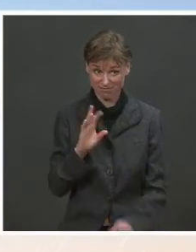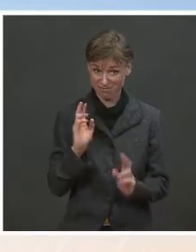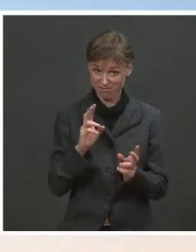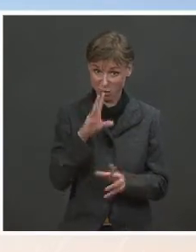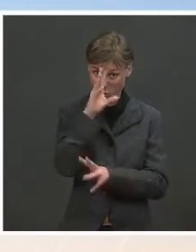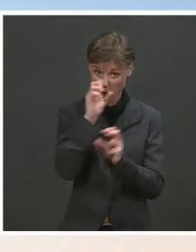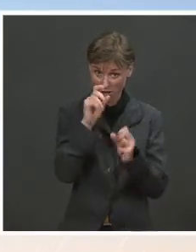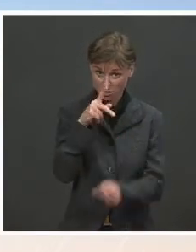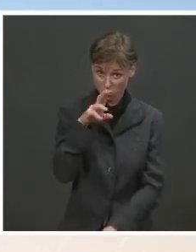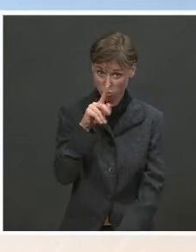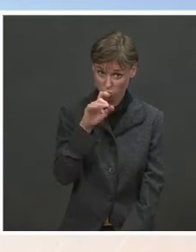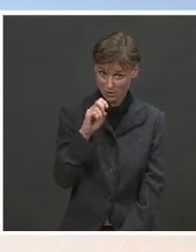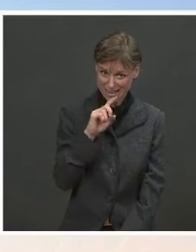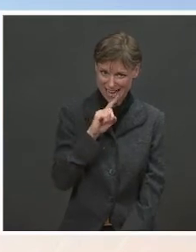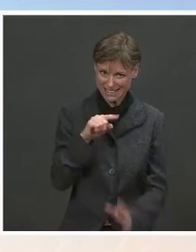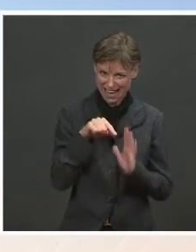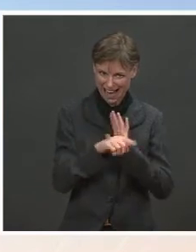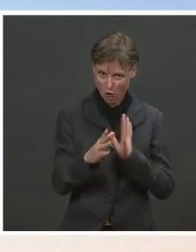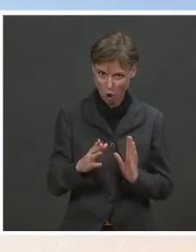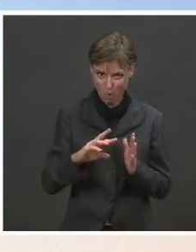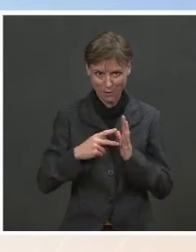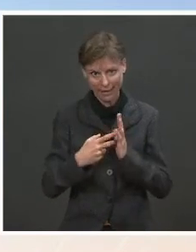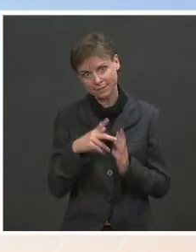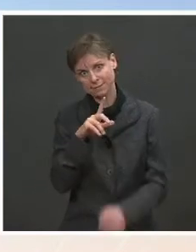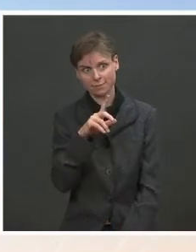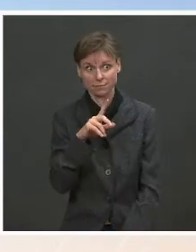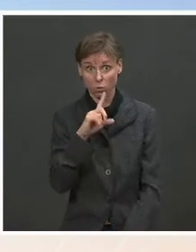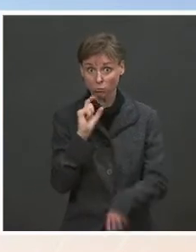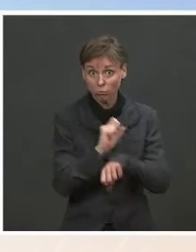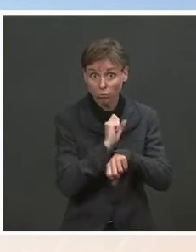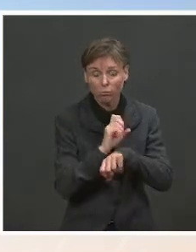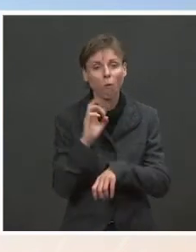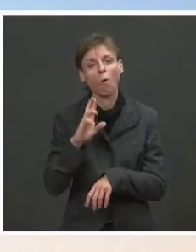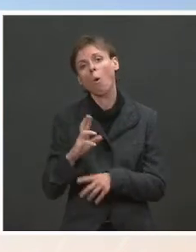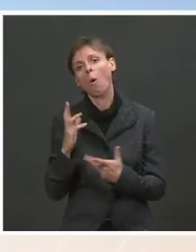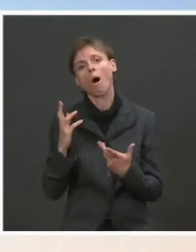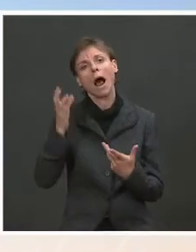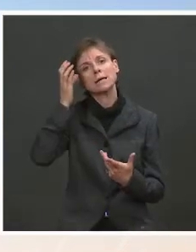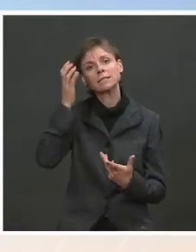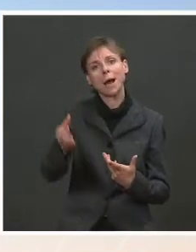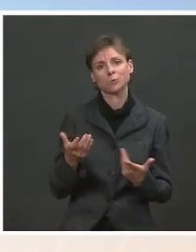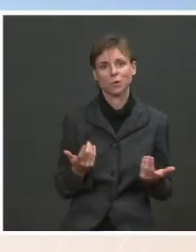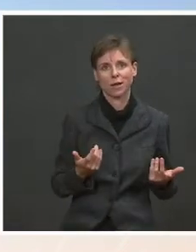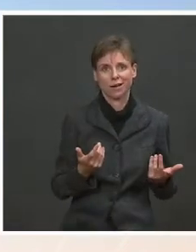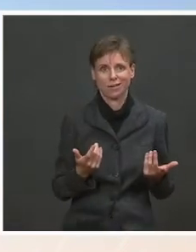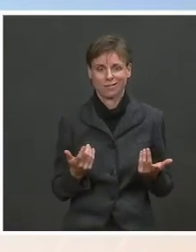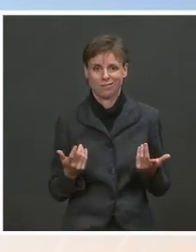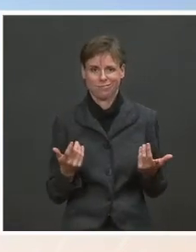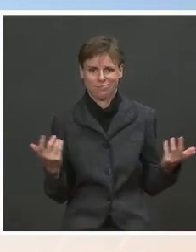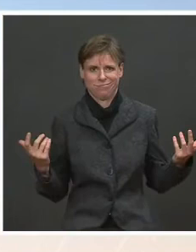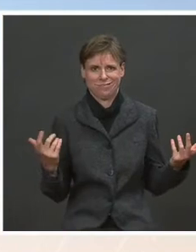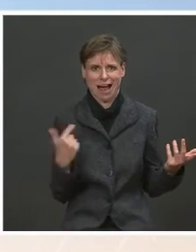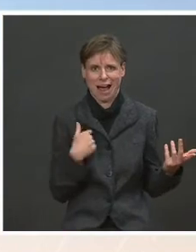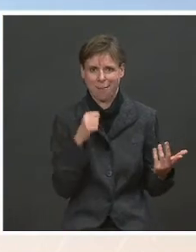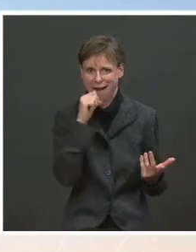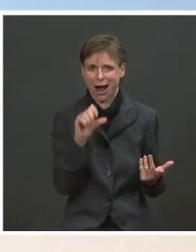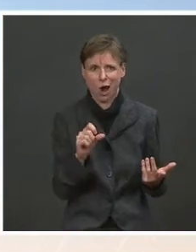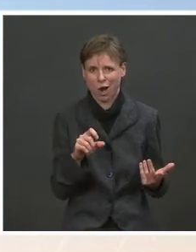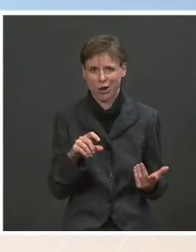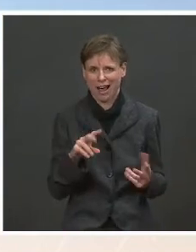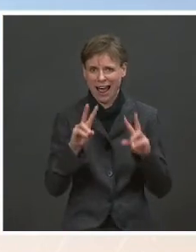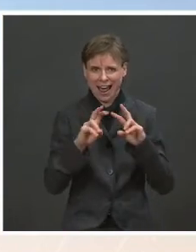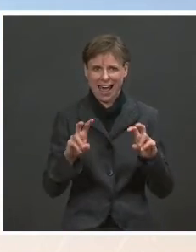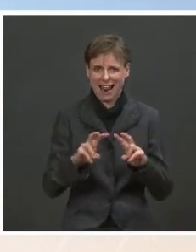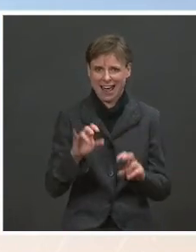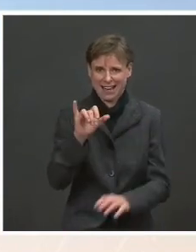talking literally or was he talking metaphorically? I don't have anything more for you to provide analysis on that, but I can